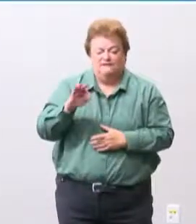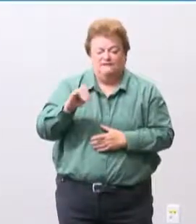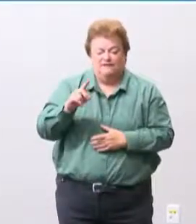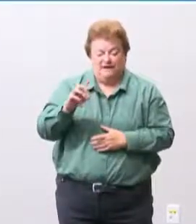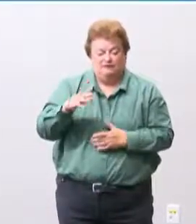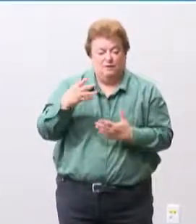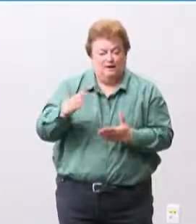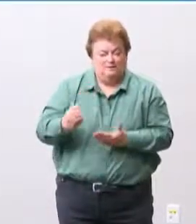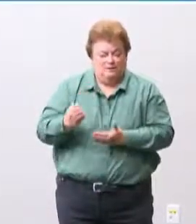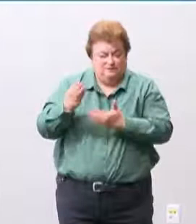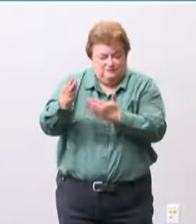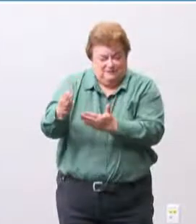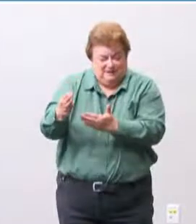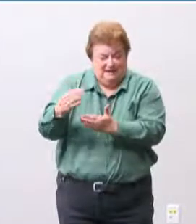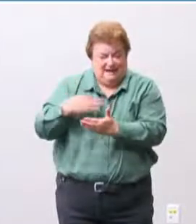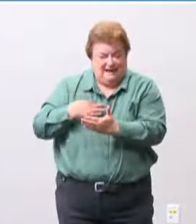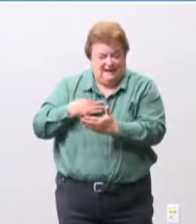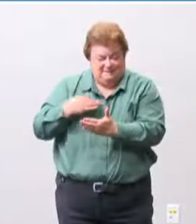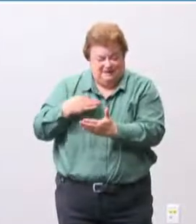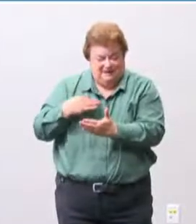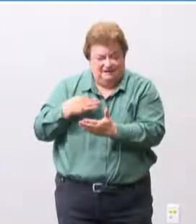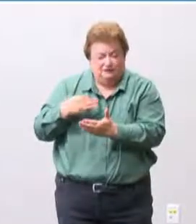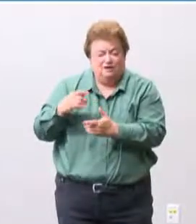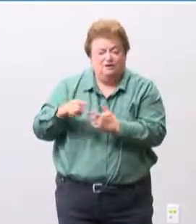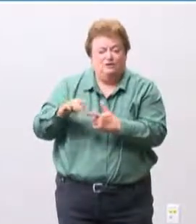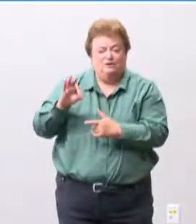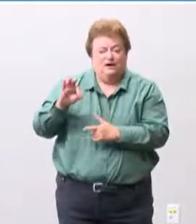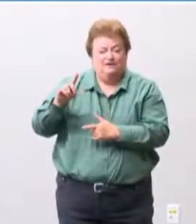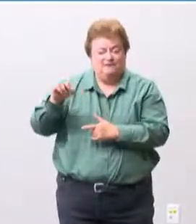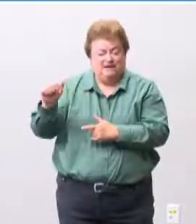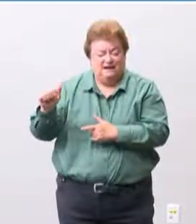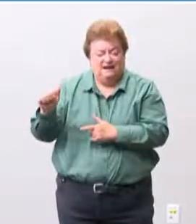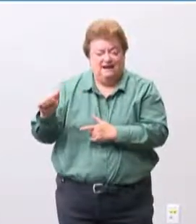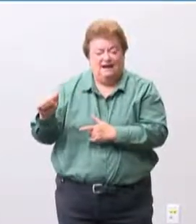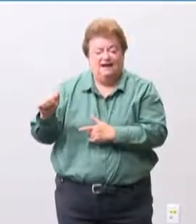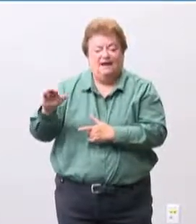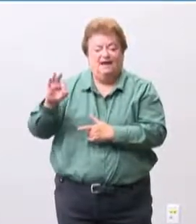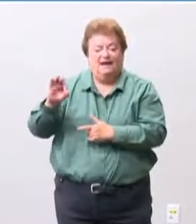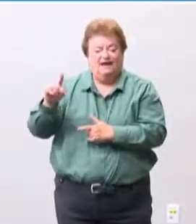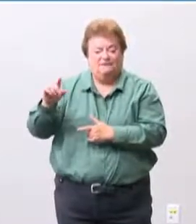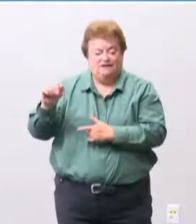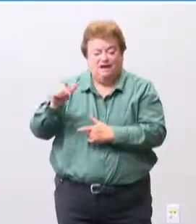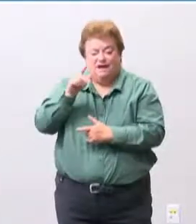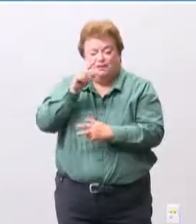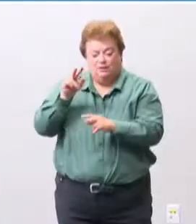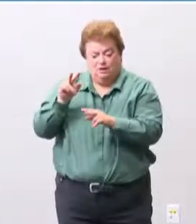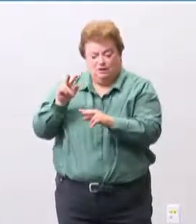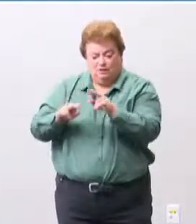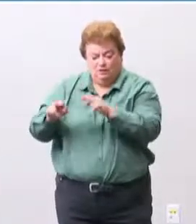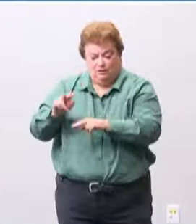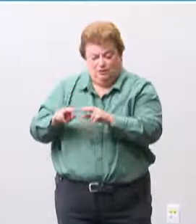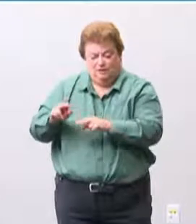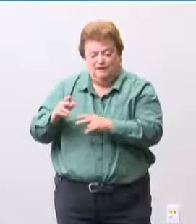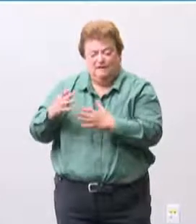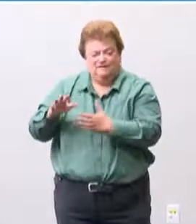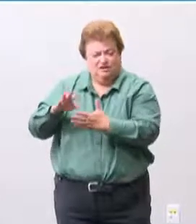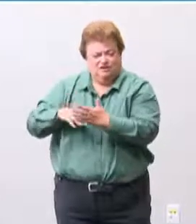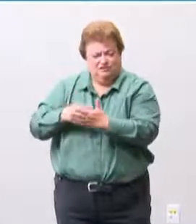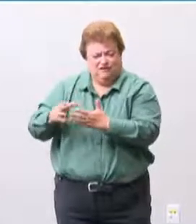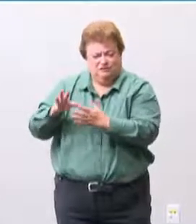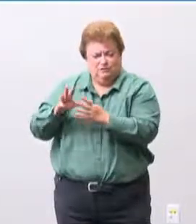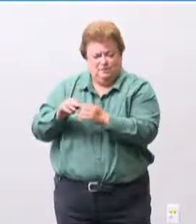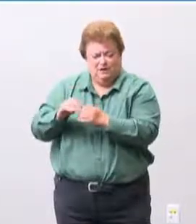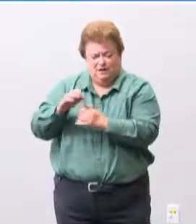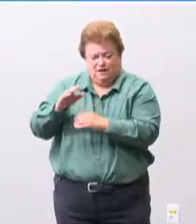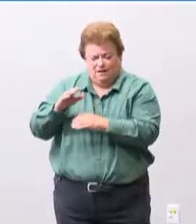their application for EUA to the FDA, and the FDA will take a look at that. They've scheduled their meeting to look at that